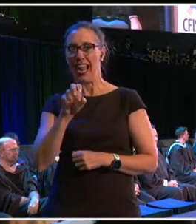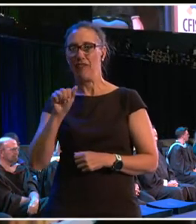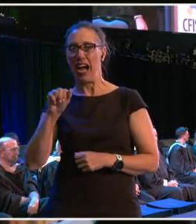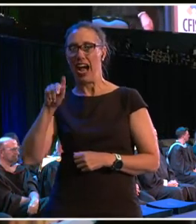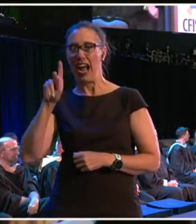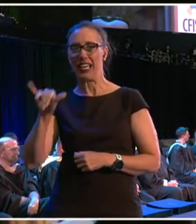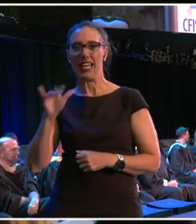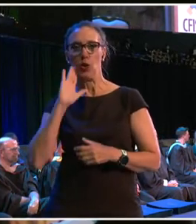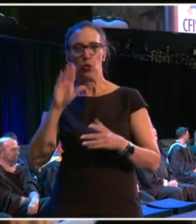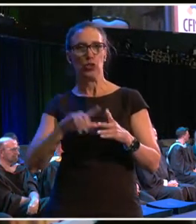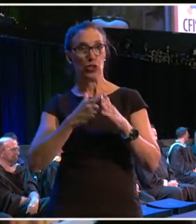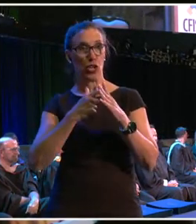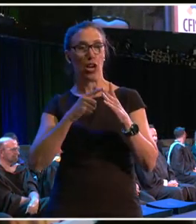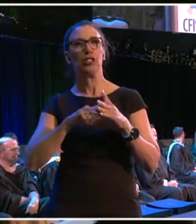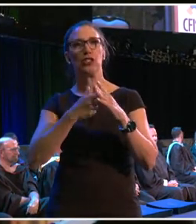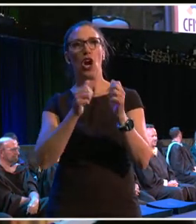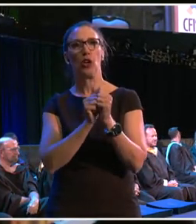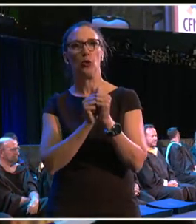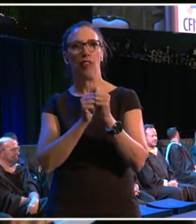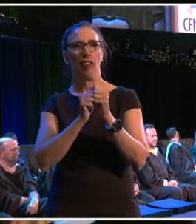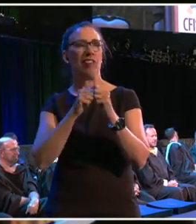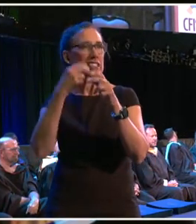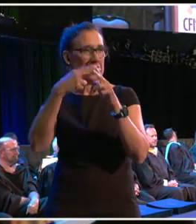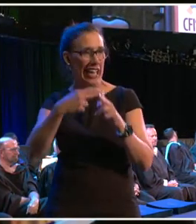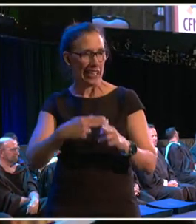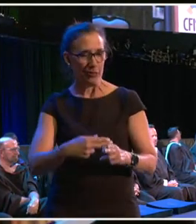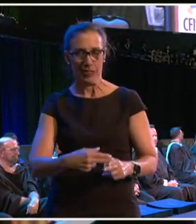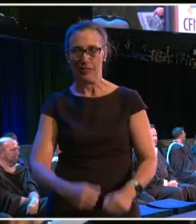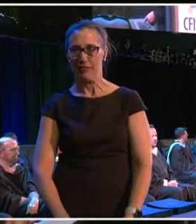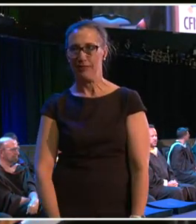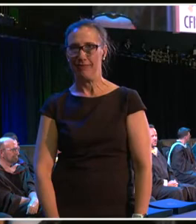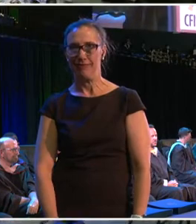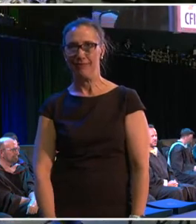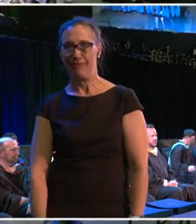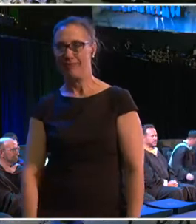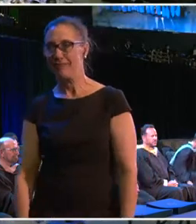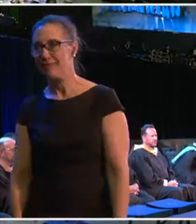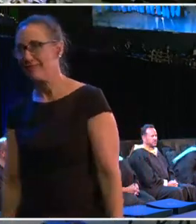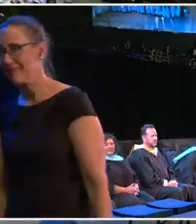by calling the names of our honor graduates.